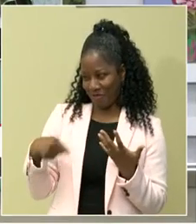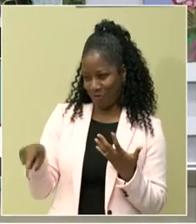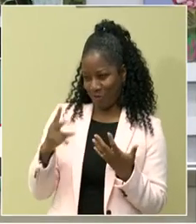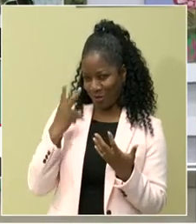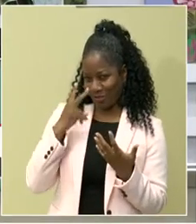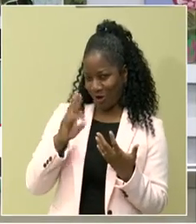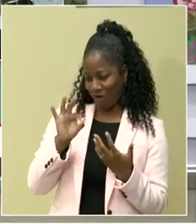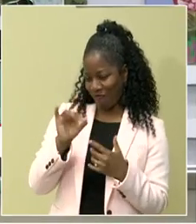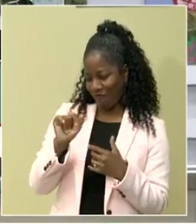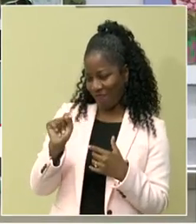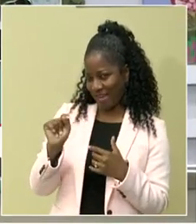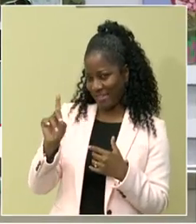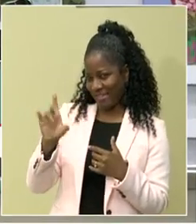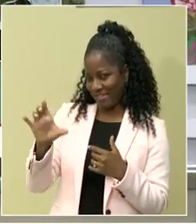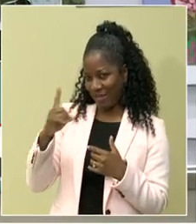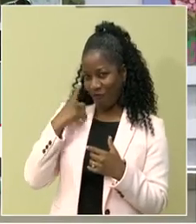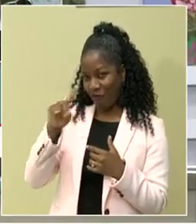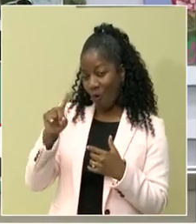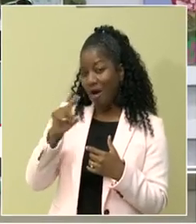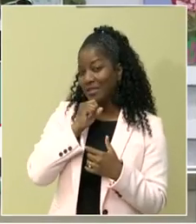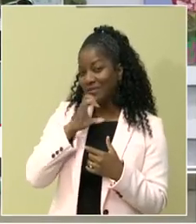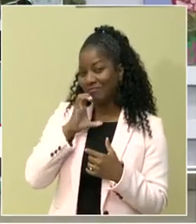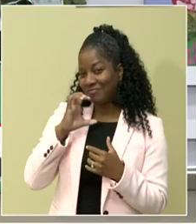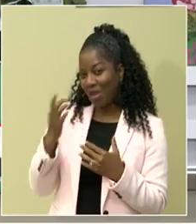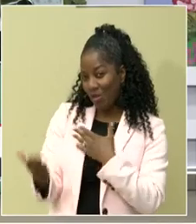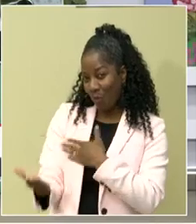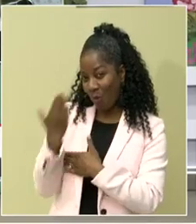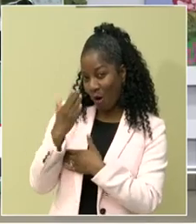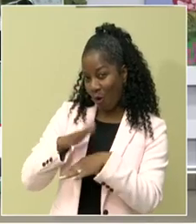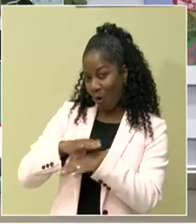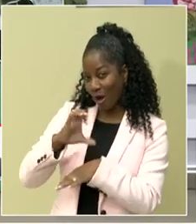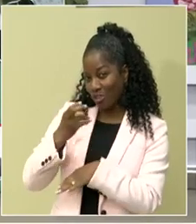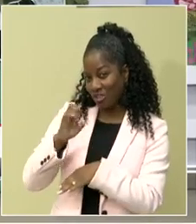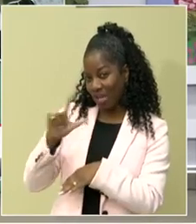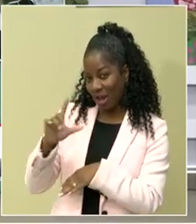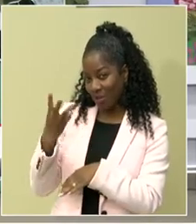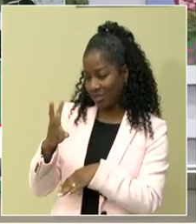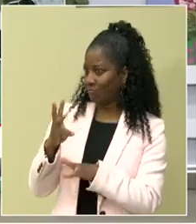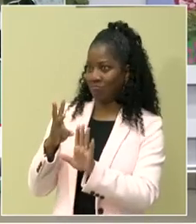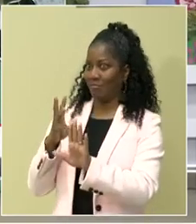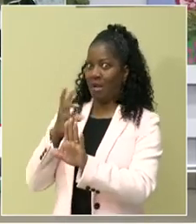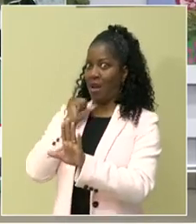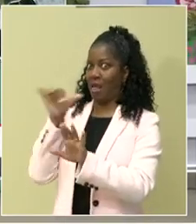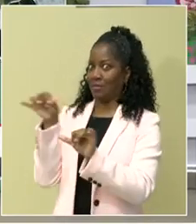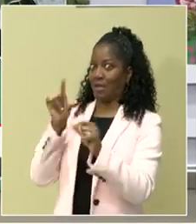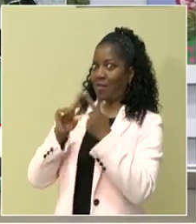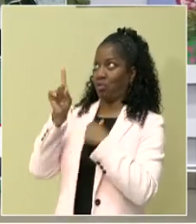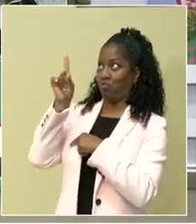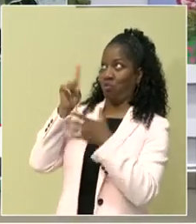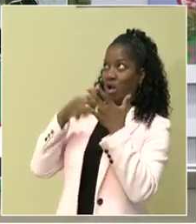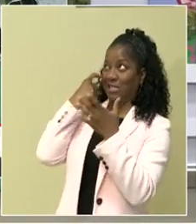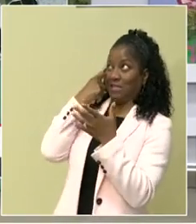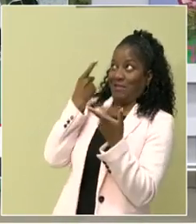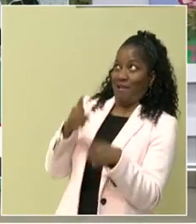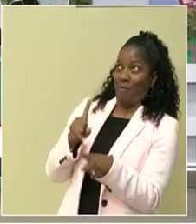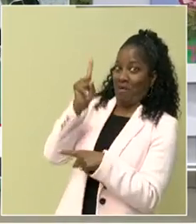Fit DC for Seniors in the morning on Channel 16? Nothing like what you have upstairs, I'll tell you that.